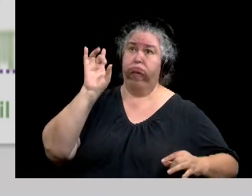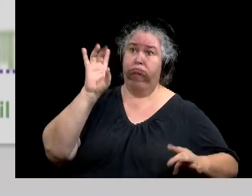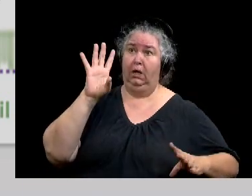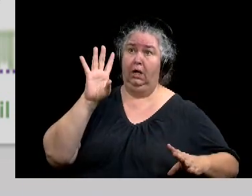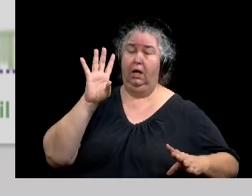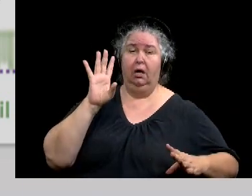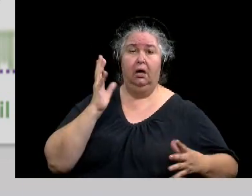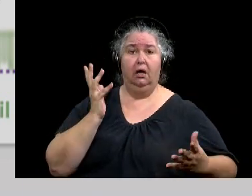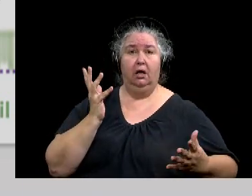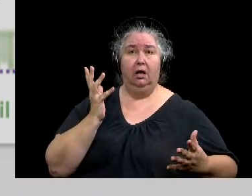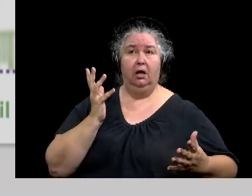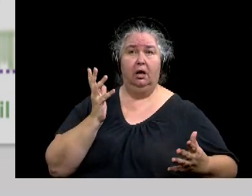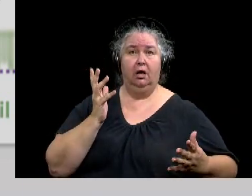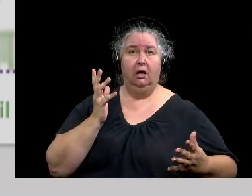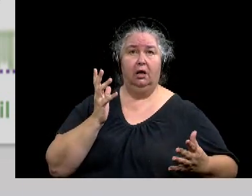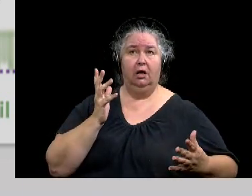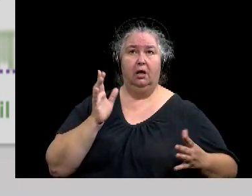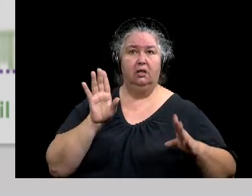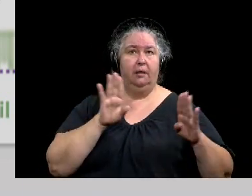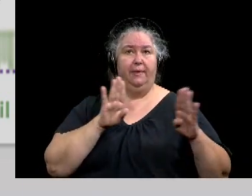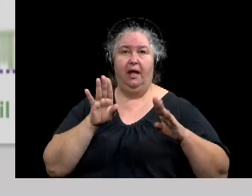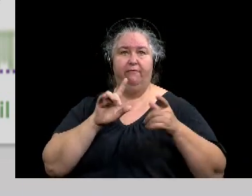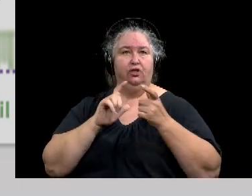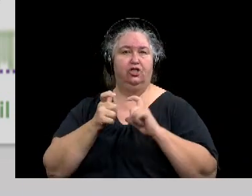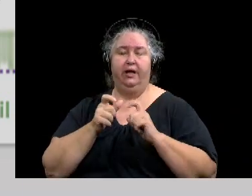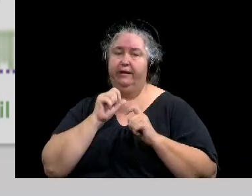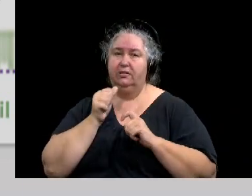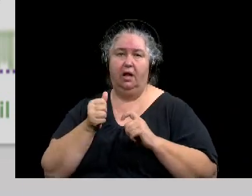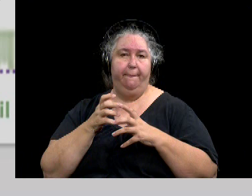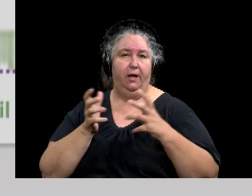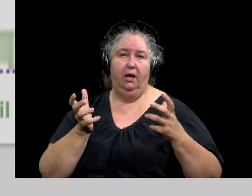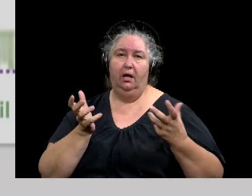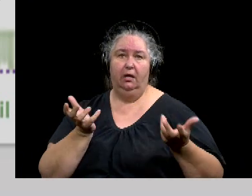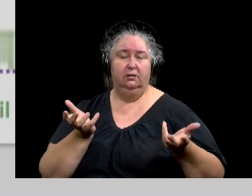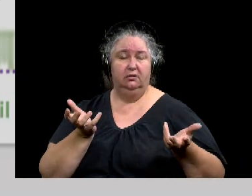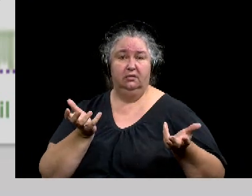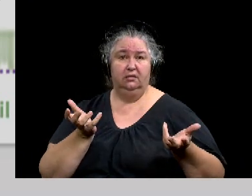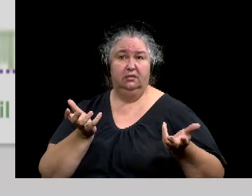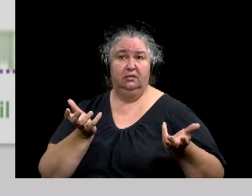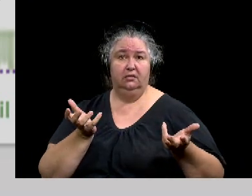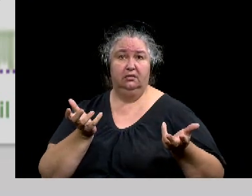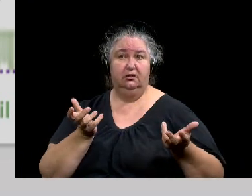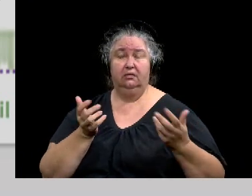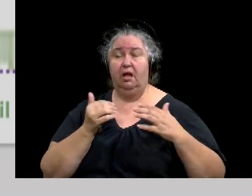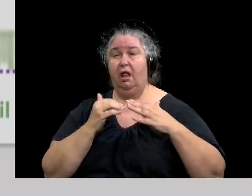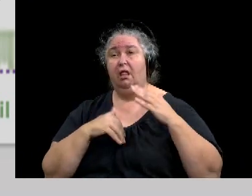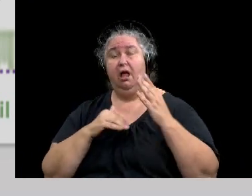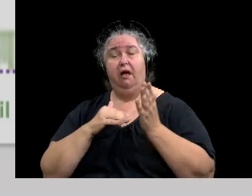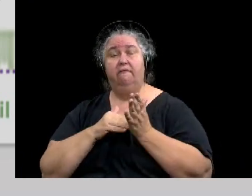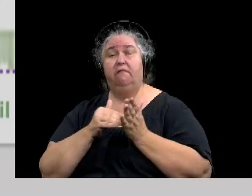haven't seen is a lot of change in behavior. You haven't seen less frequent